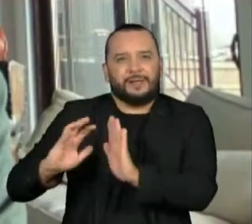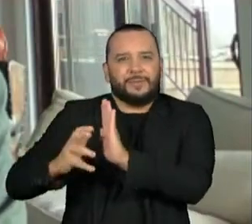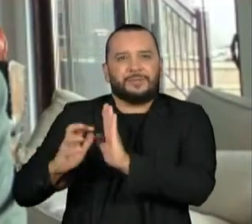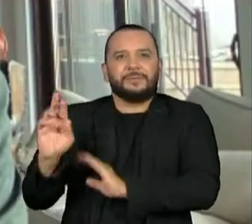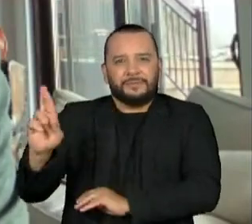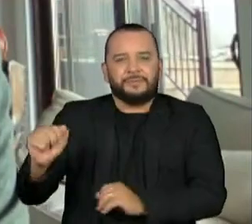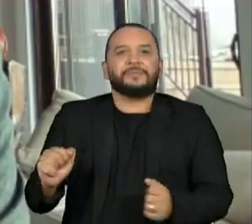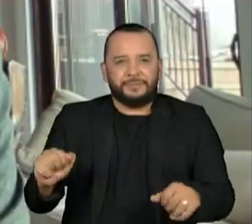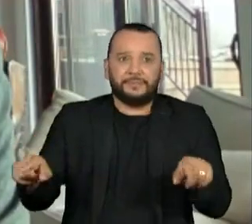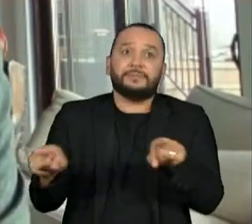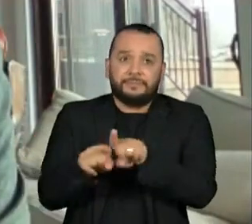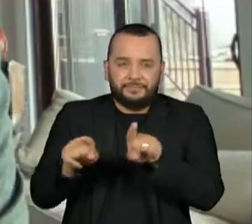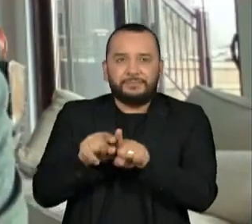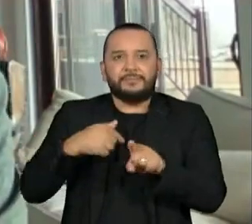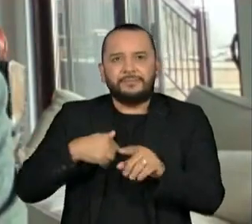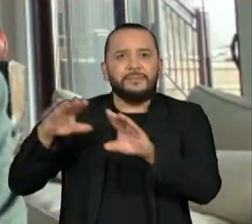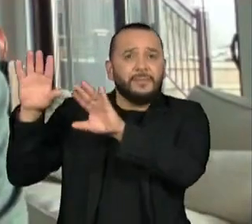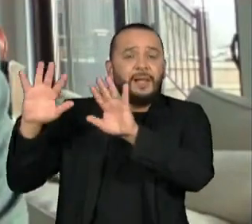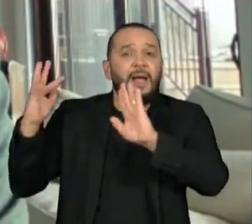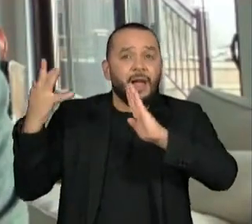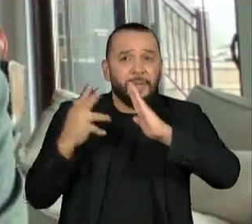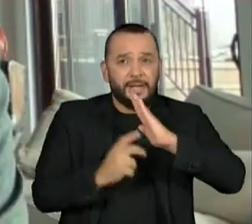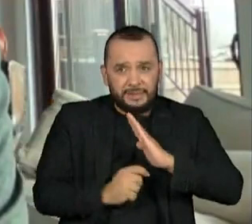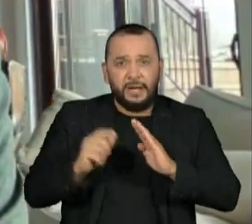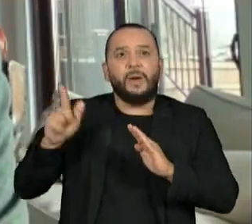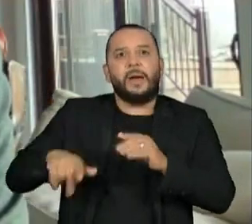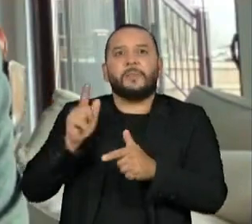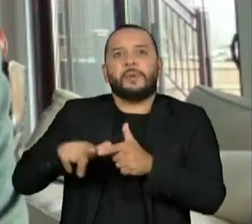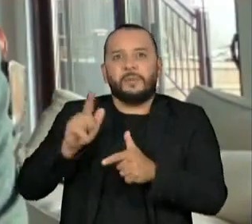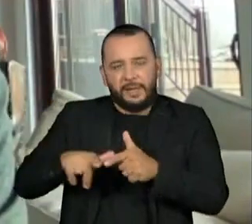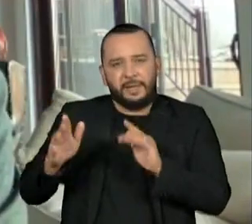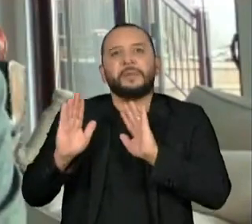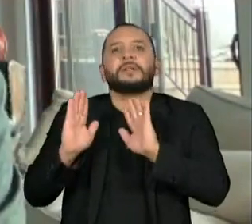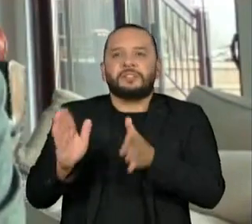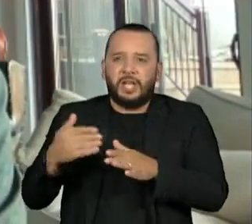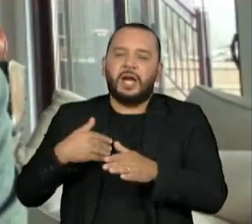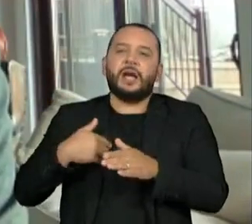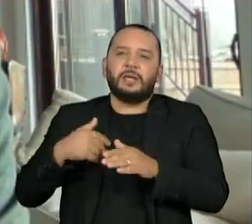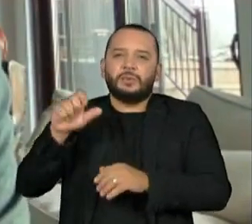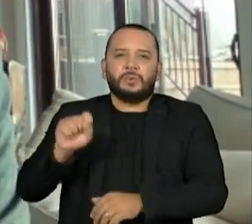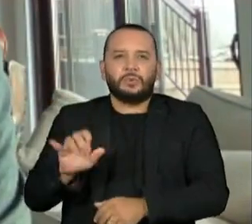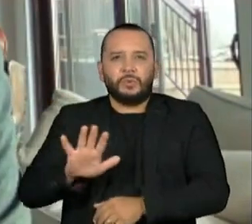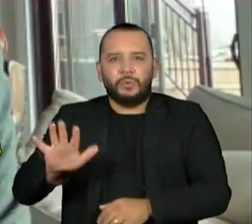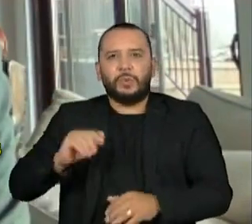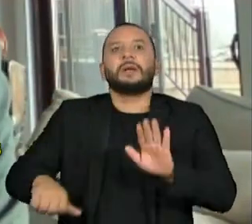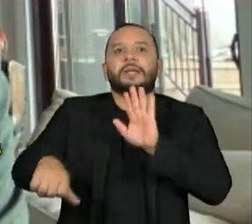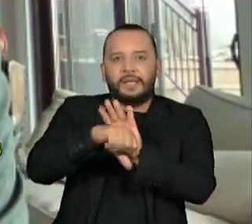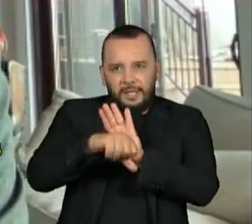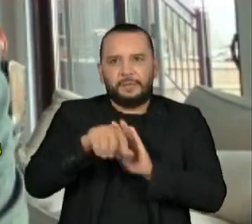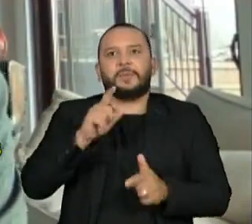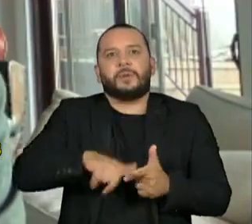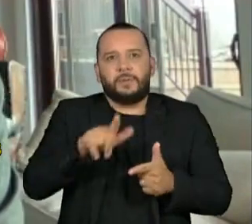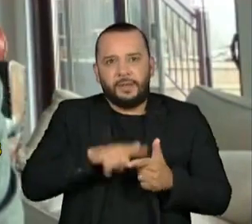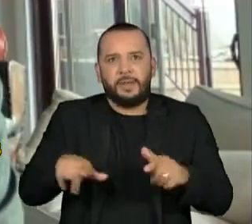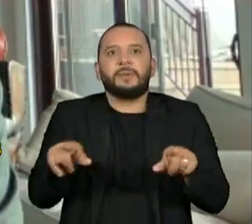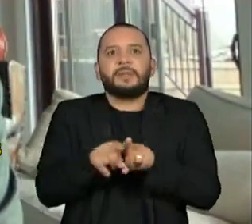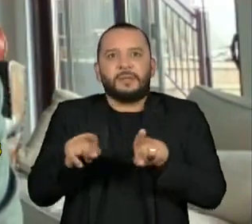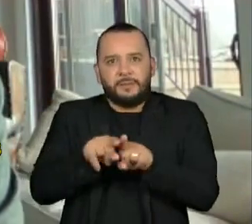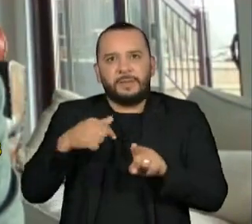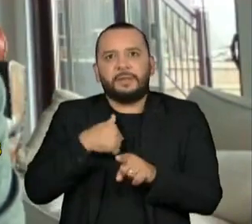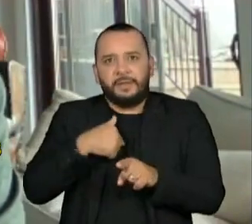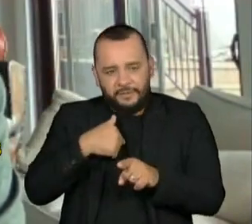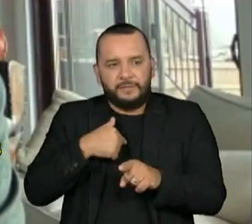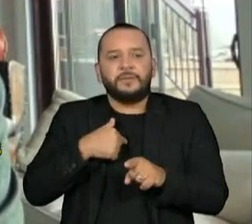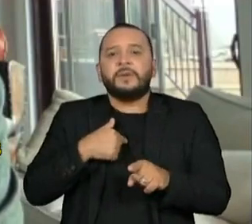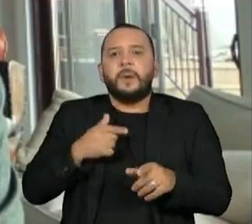issue. Immigration, again, across the southern border has become an issue. Crime has become an issue. There's been a big increase in